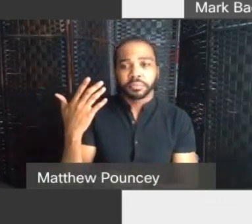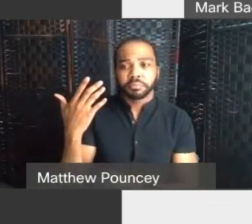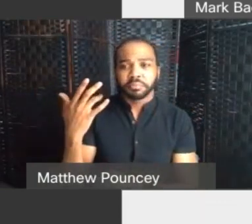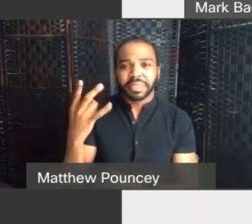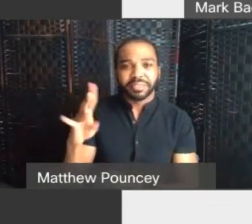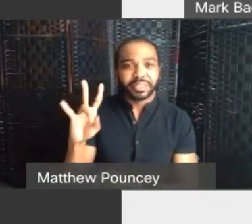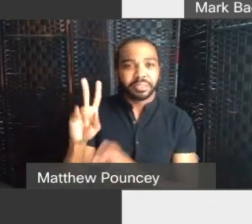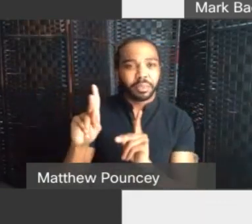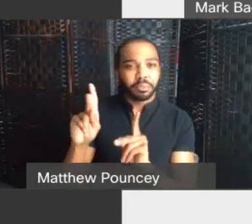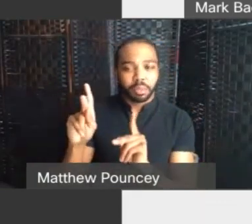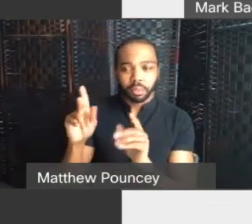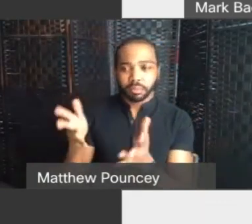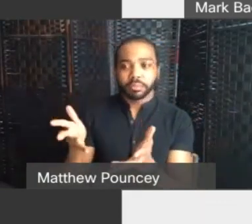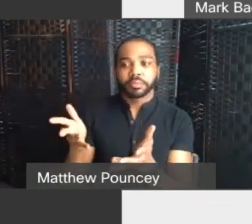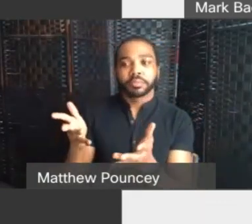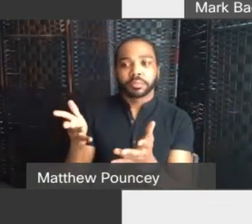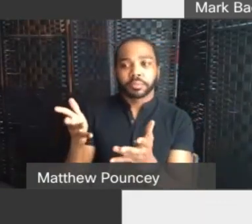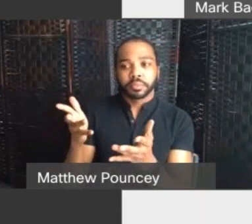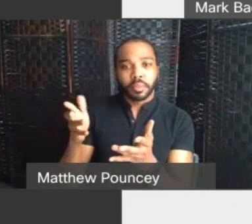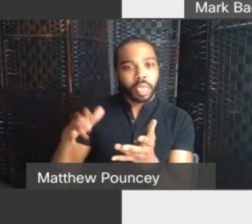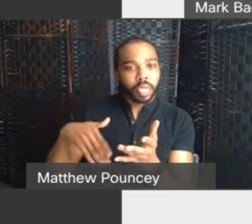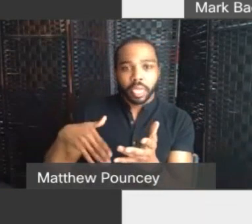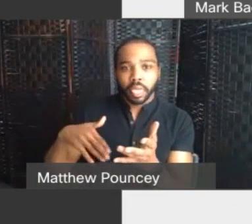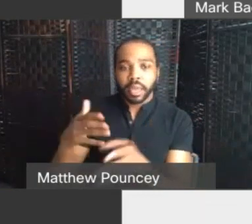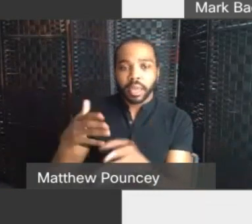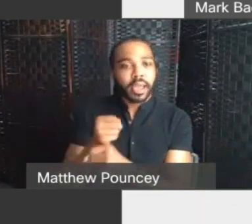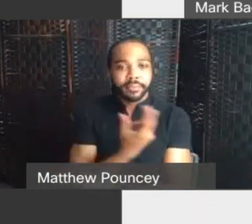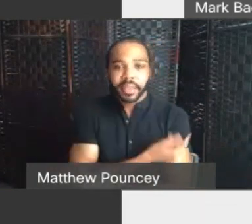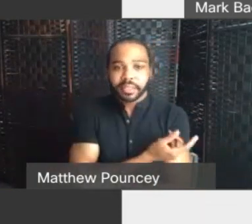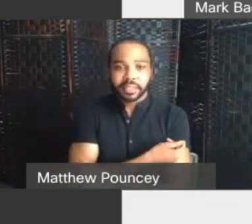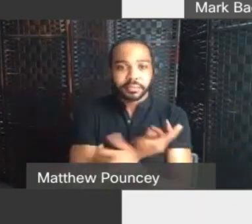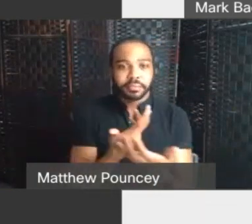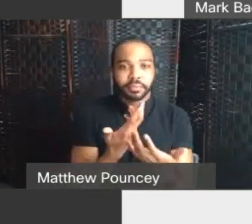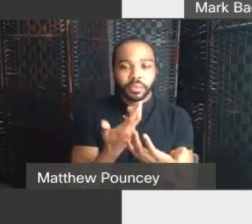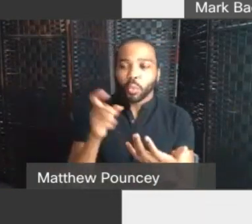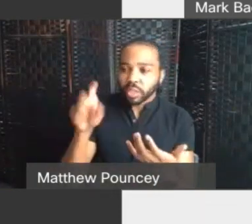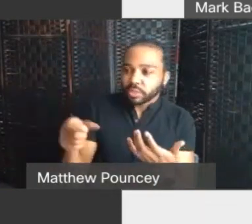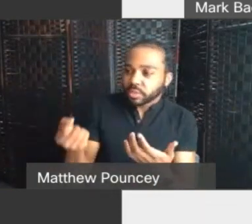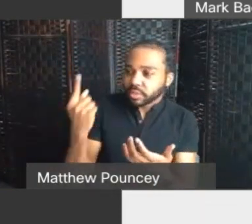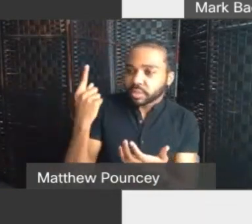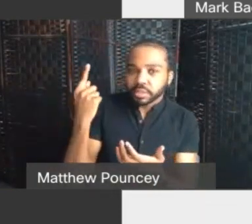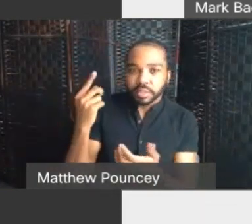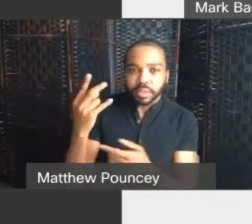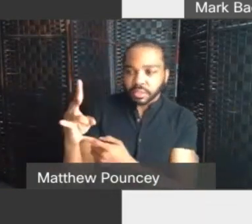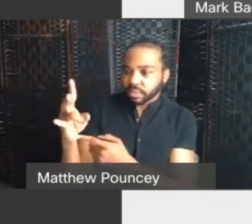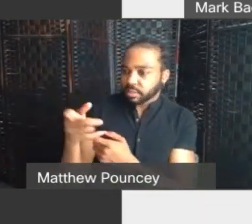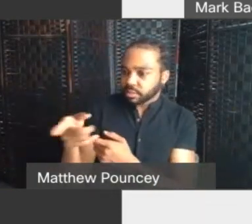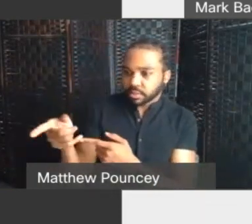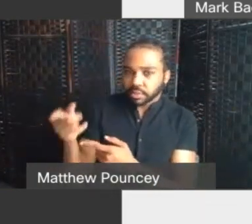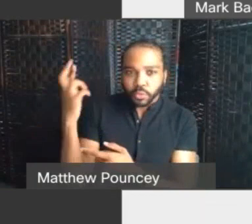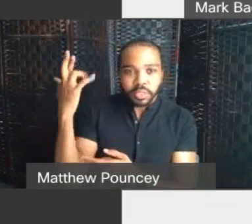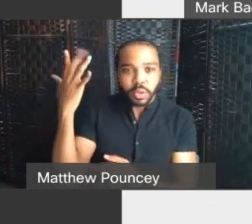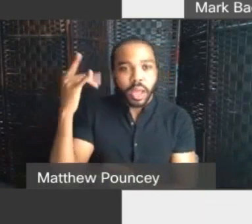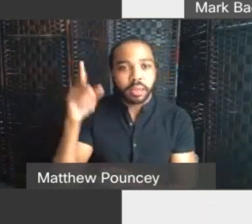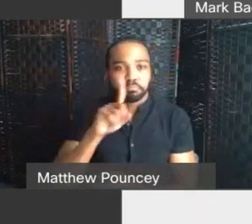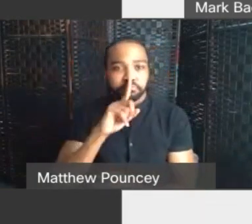17 people who have not gotten a vaccination. We need to understand what those 17, what's the reason that